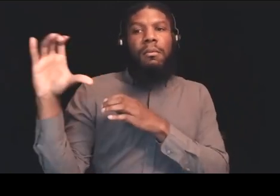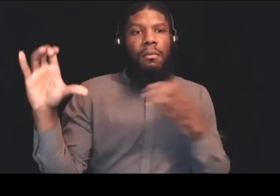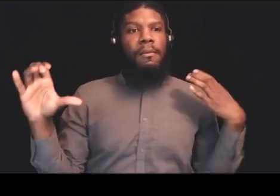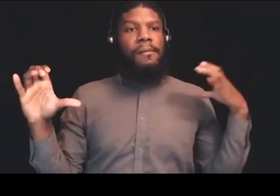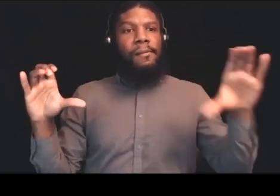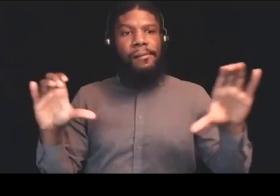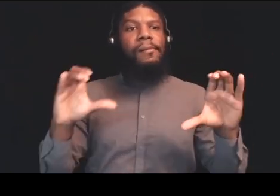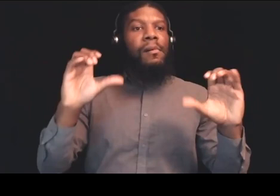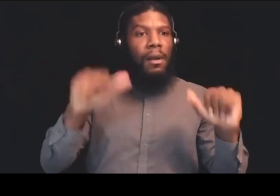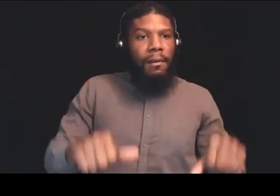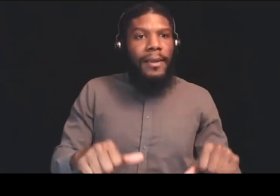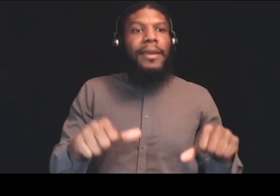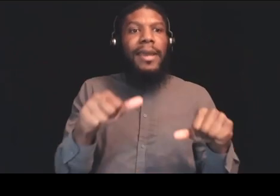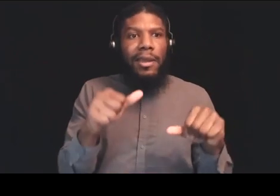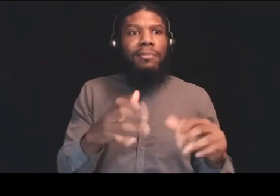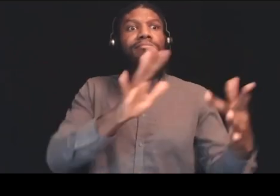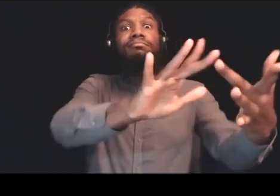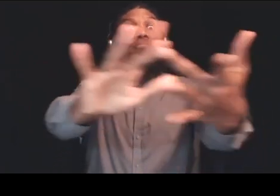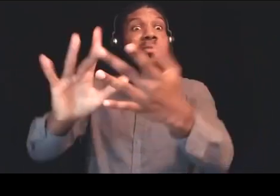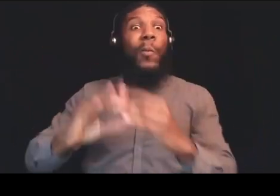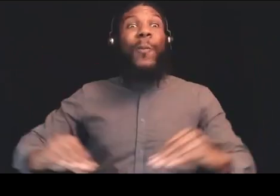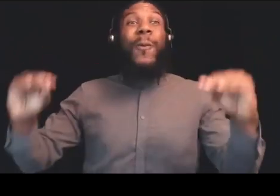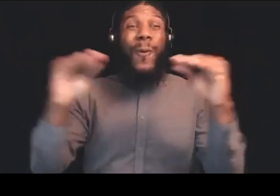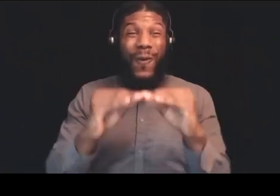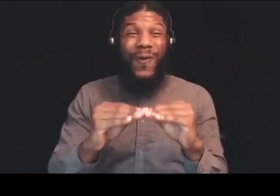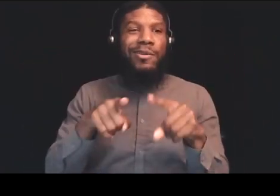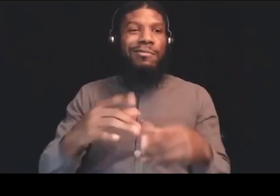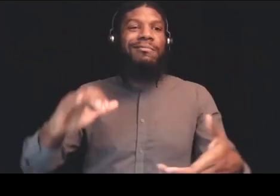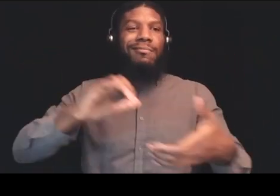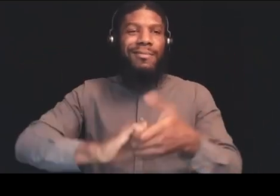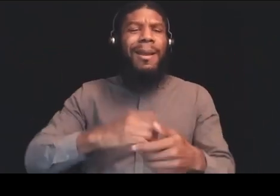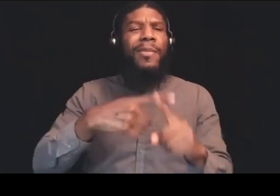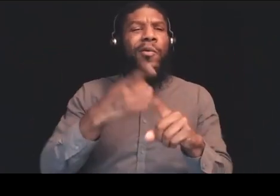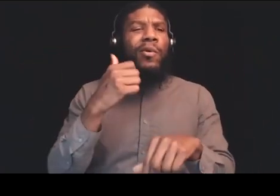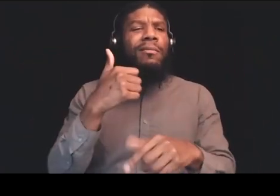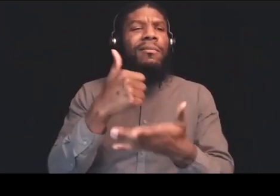do partner, and it's a way to build that affiliation.